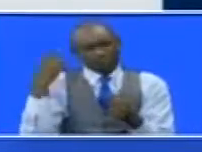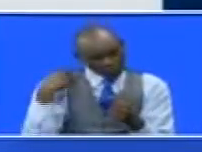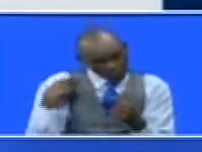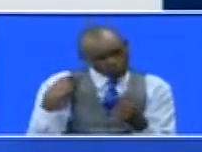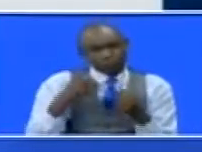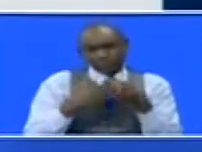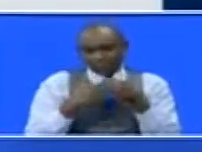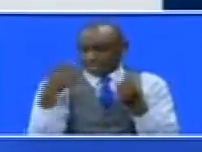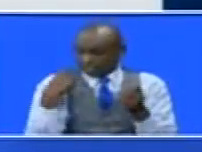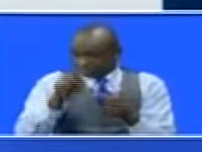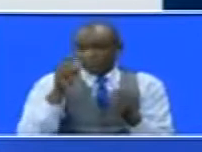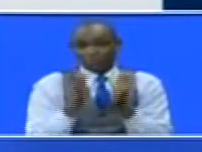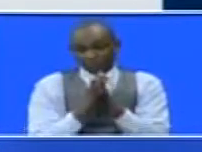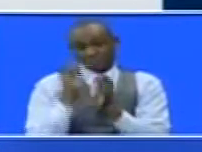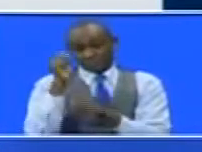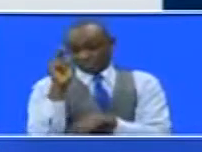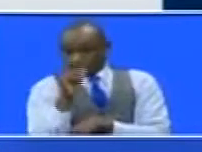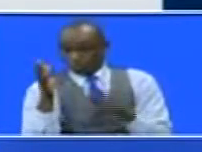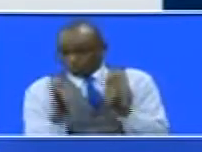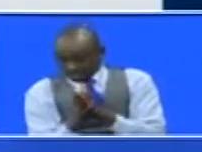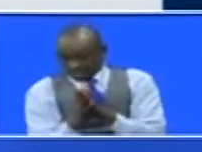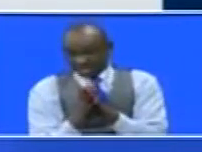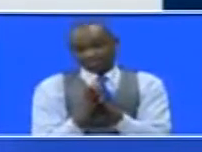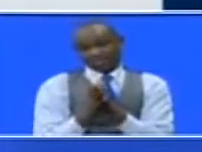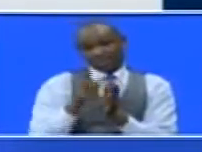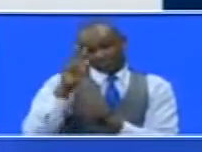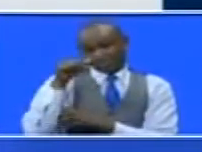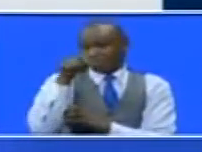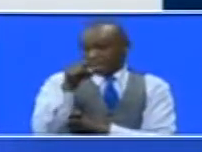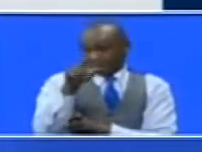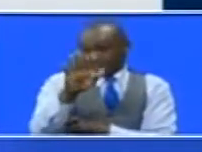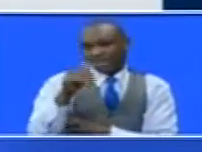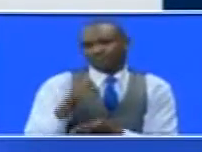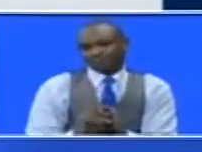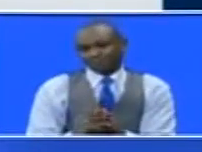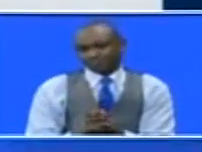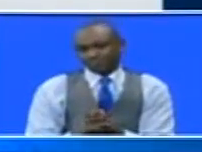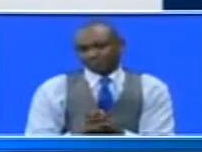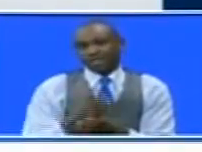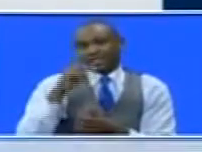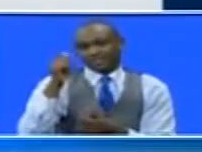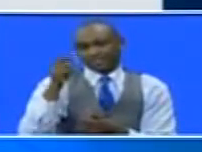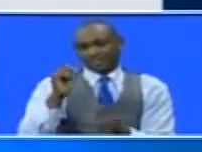between President Uhuru Kenyatta and Prime Minister David Cameron. End of quote. Sam Ogina, KTN News.